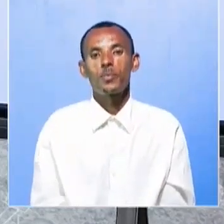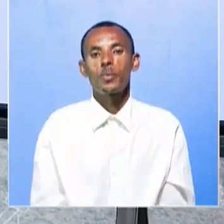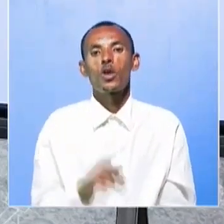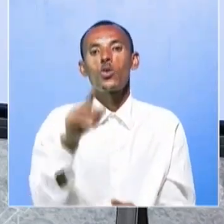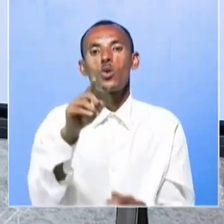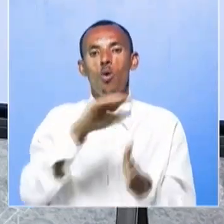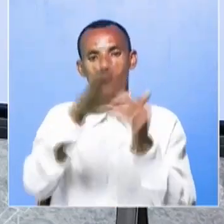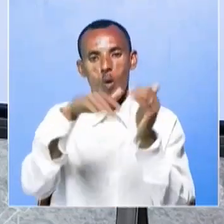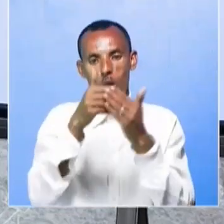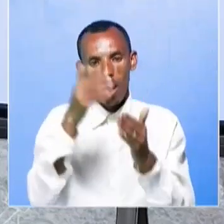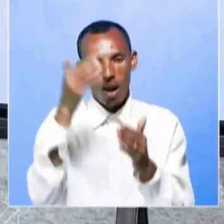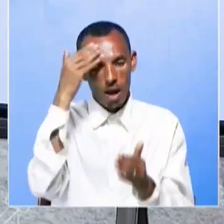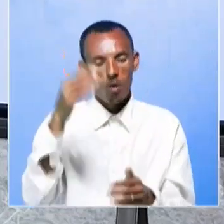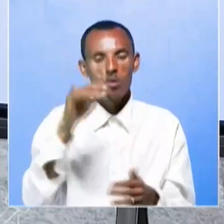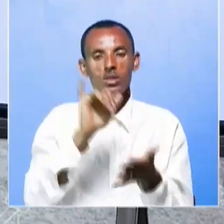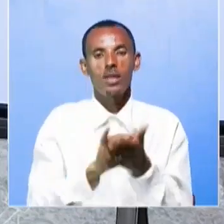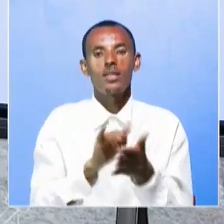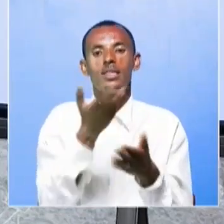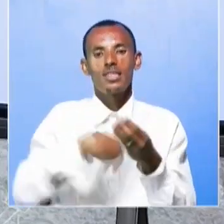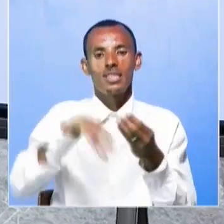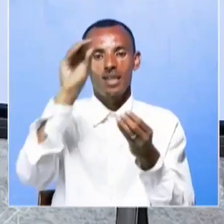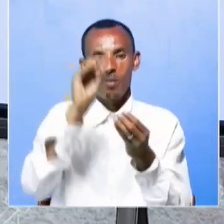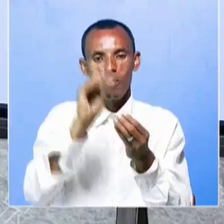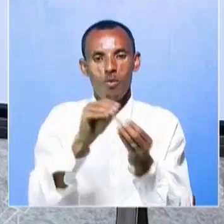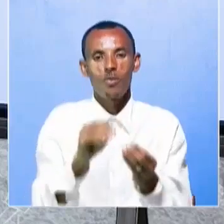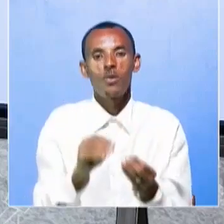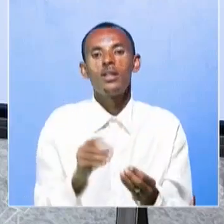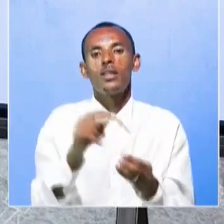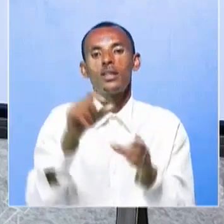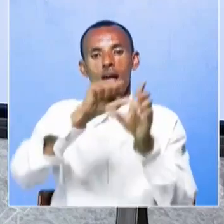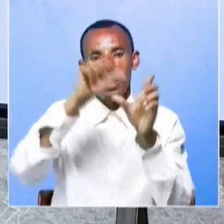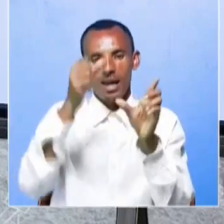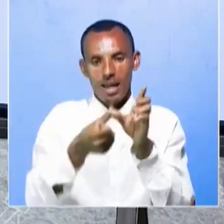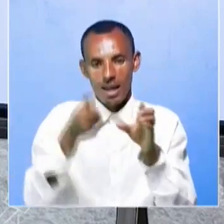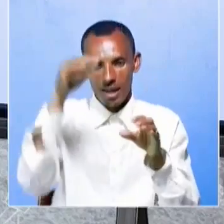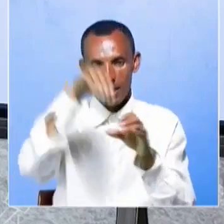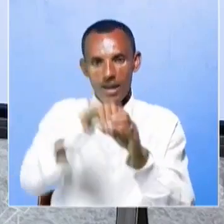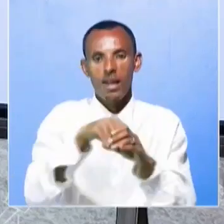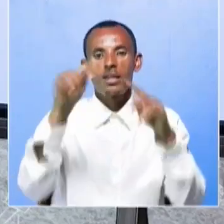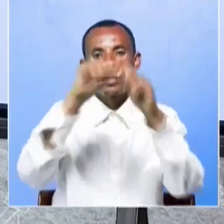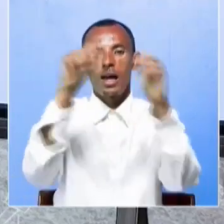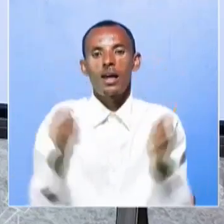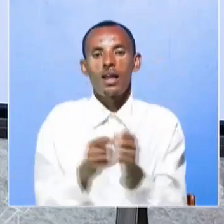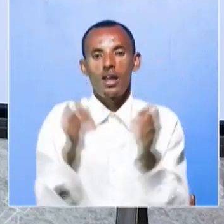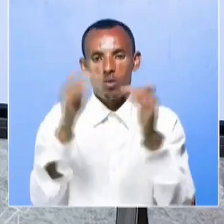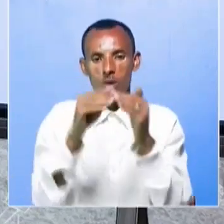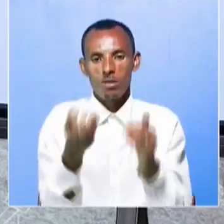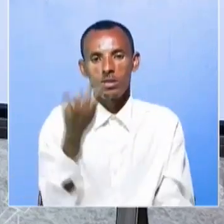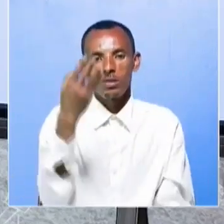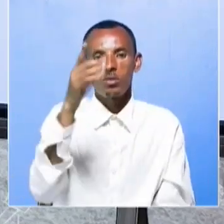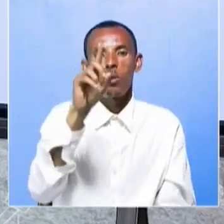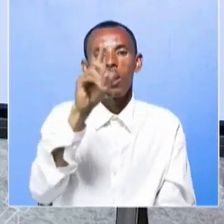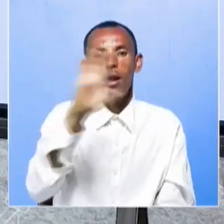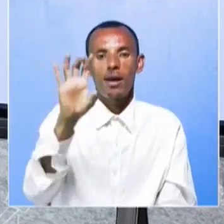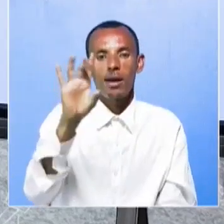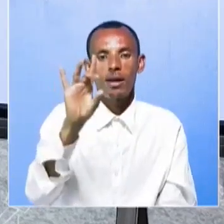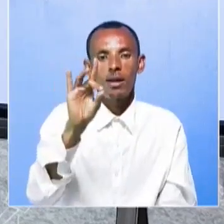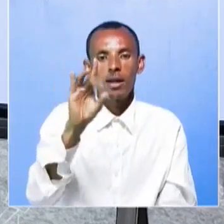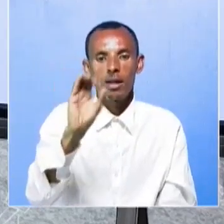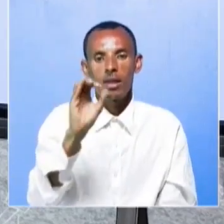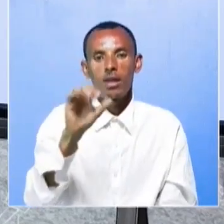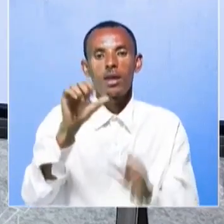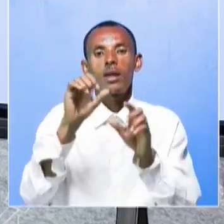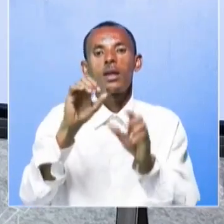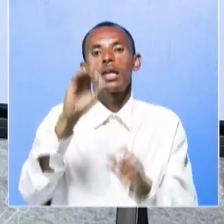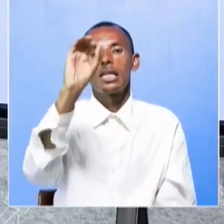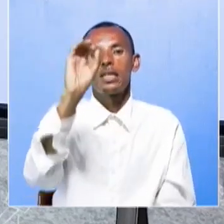all know that the sum of the angles of the interior angles of a triangle is 180 degrees, right? Before you